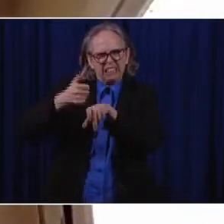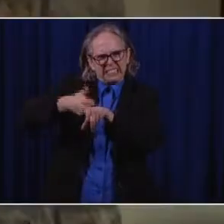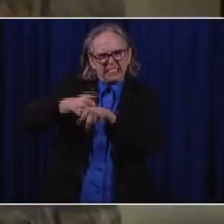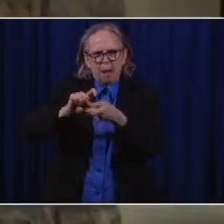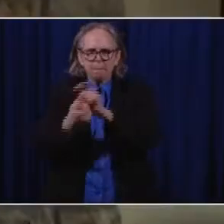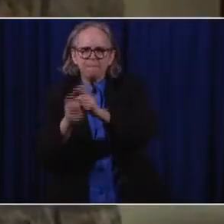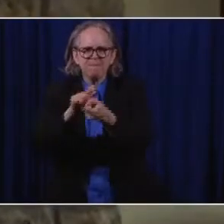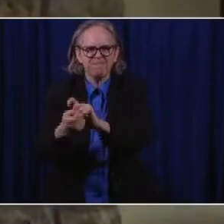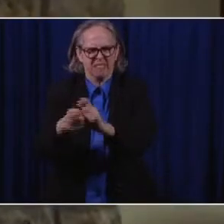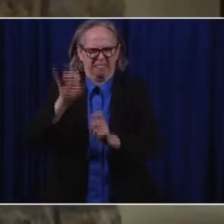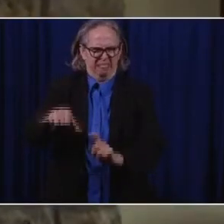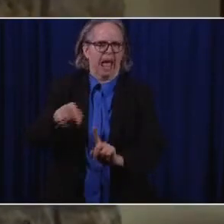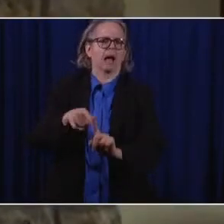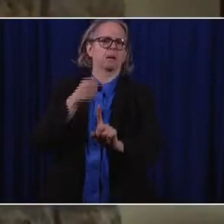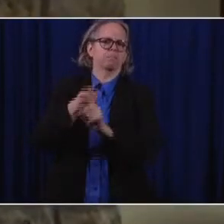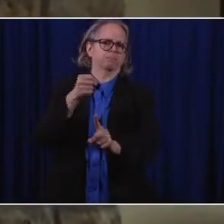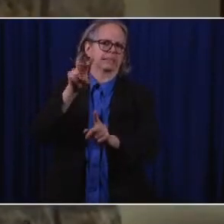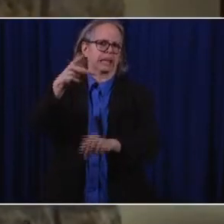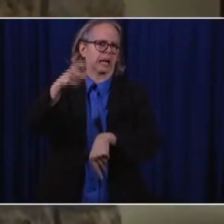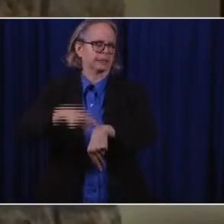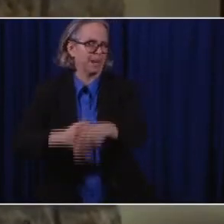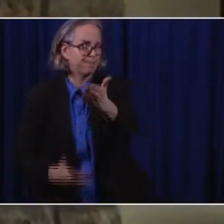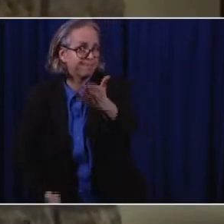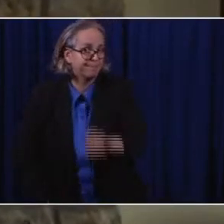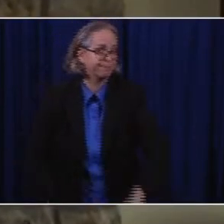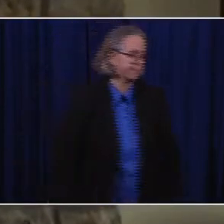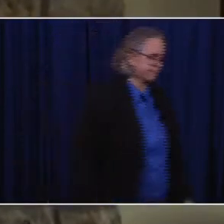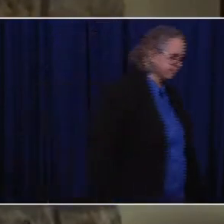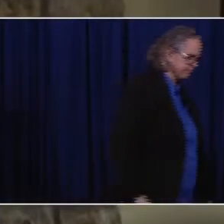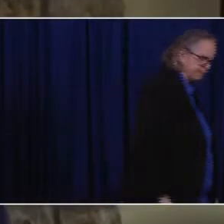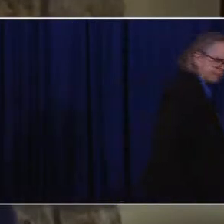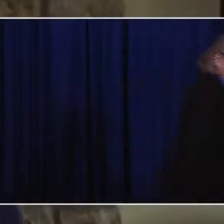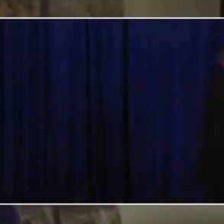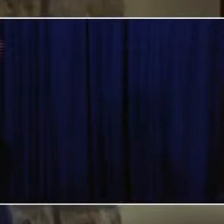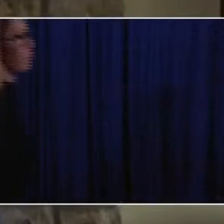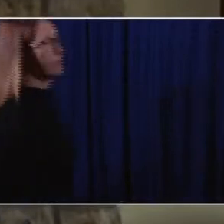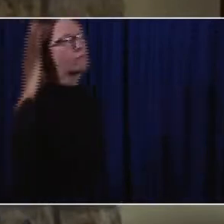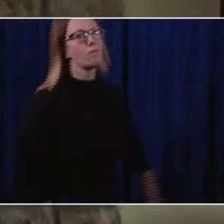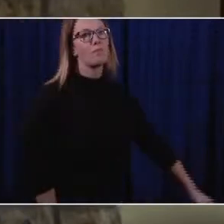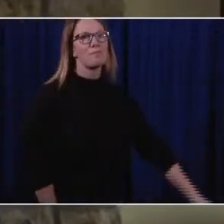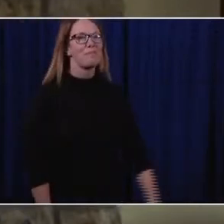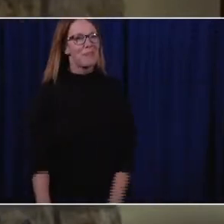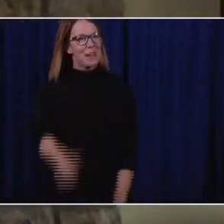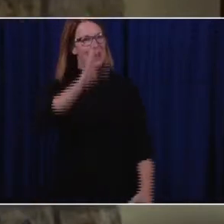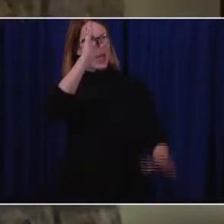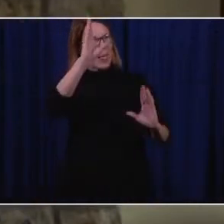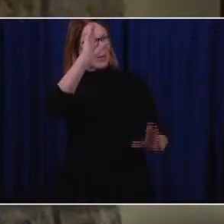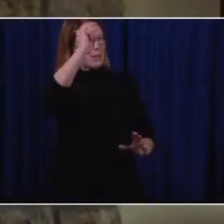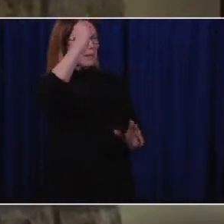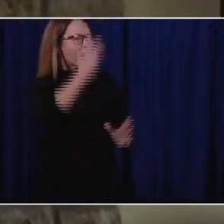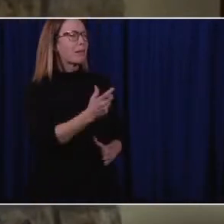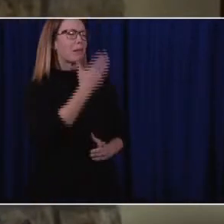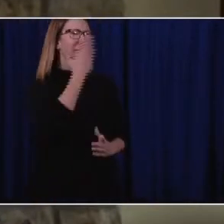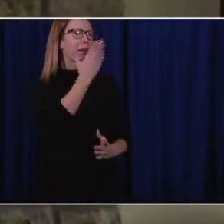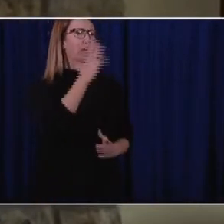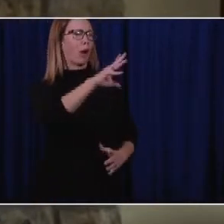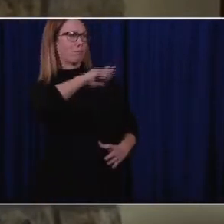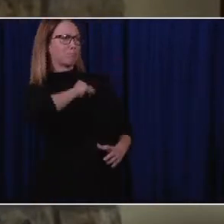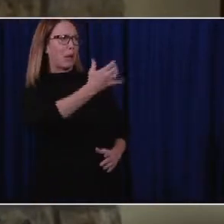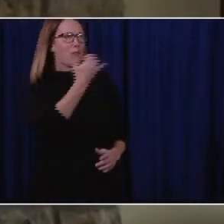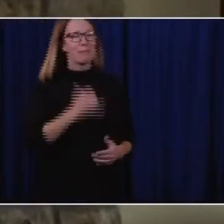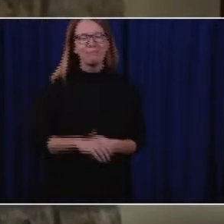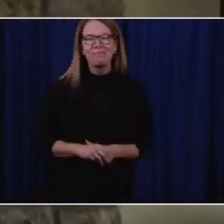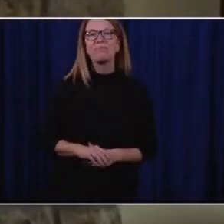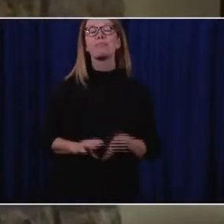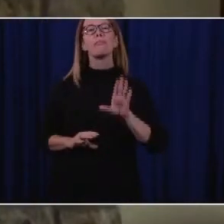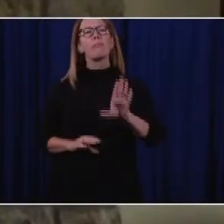Next question is from Lucia Wallenches at Eye on Ohio. Hello, Governor. Thank you so much for taking my call.